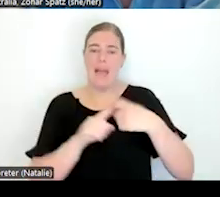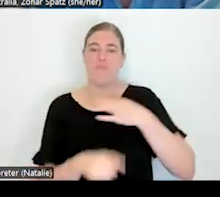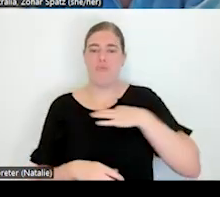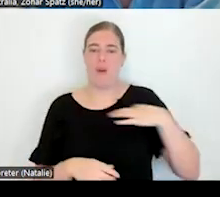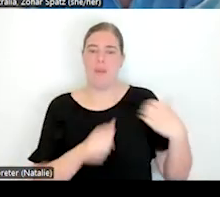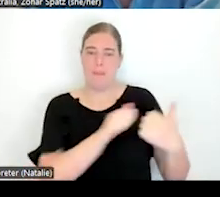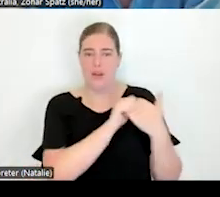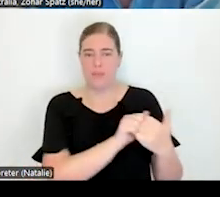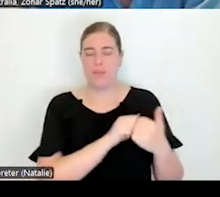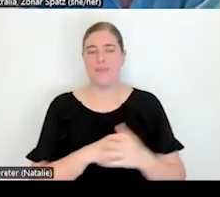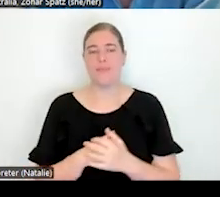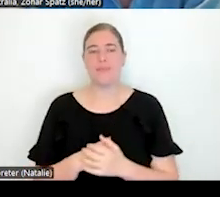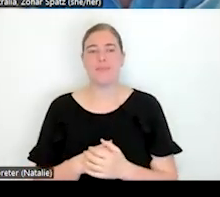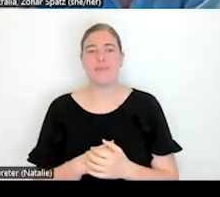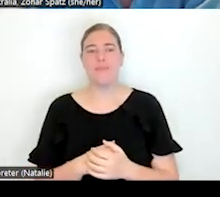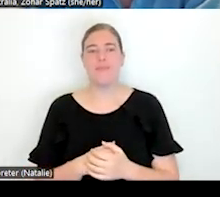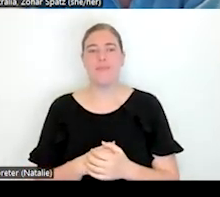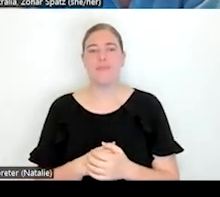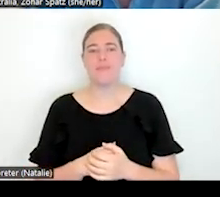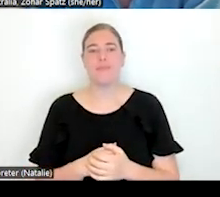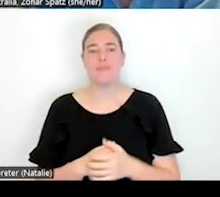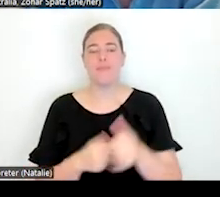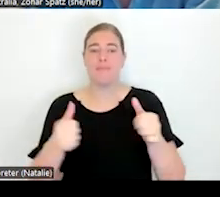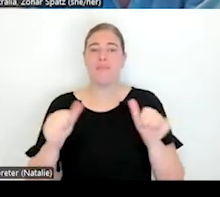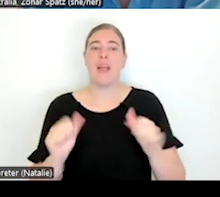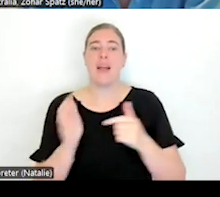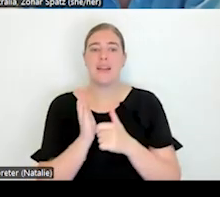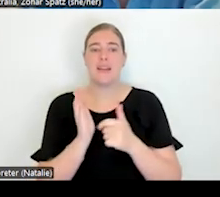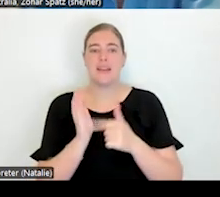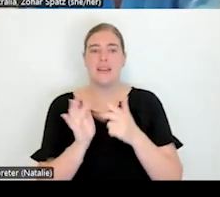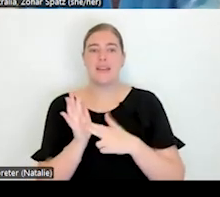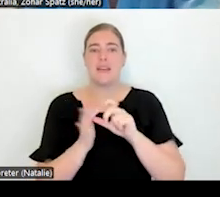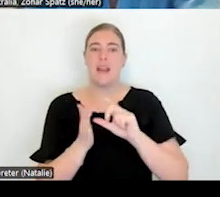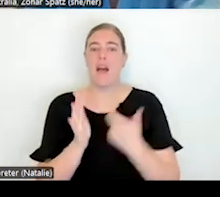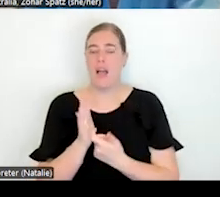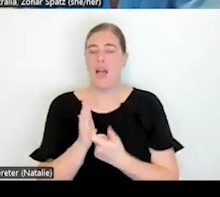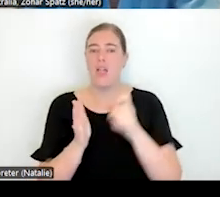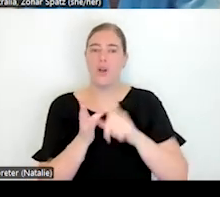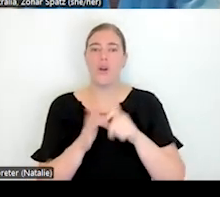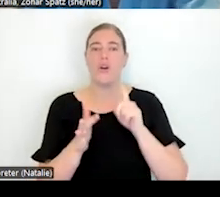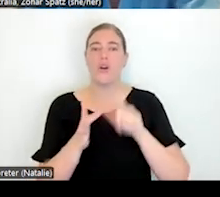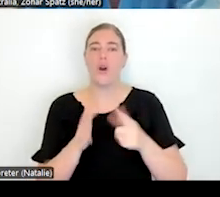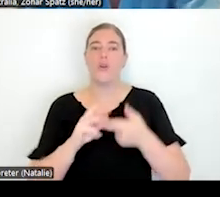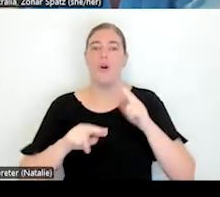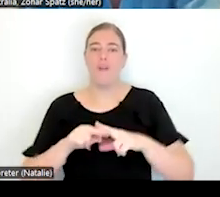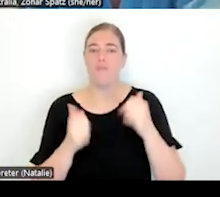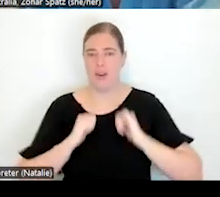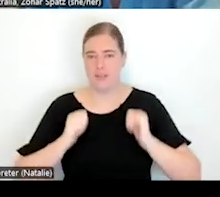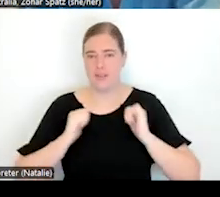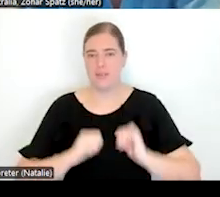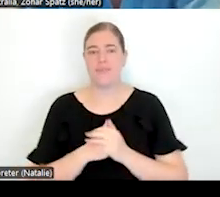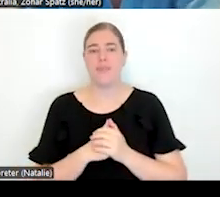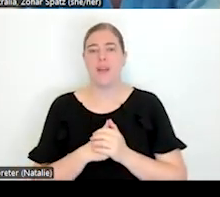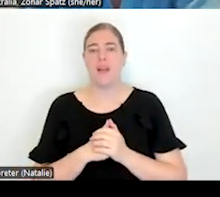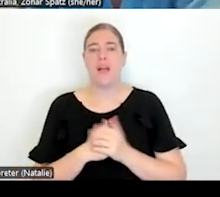On to the second tender, the Code of Practice. The new National Arts and Disability Code of Practice or Guidelines